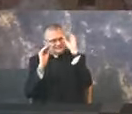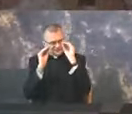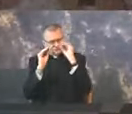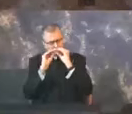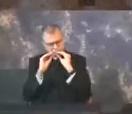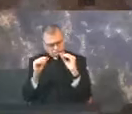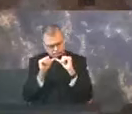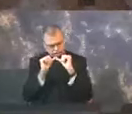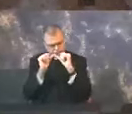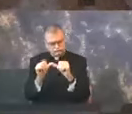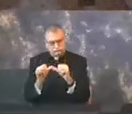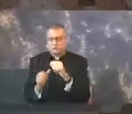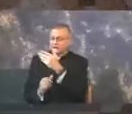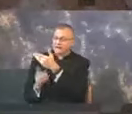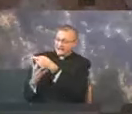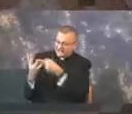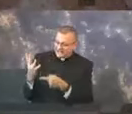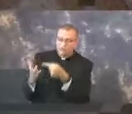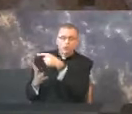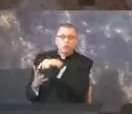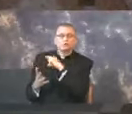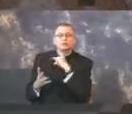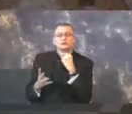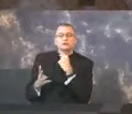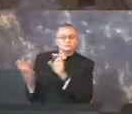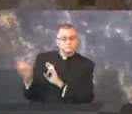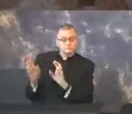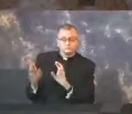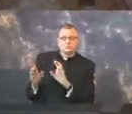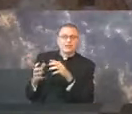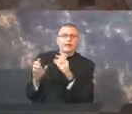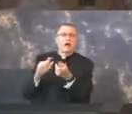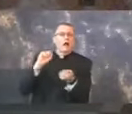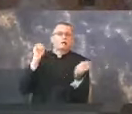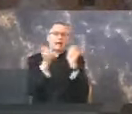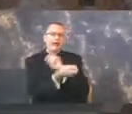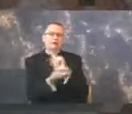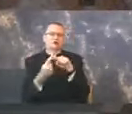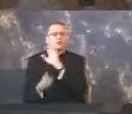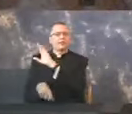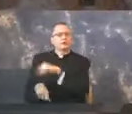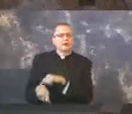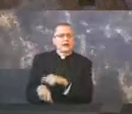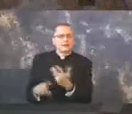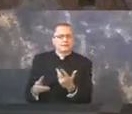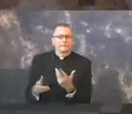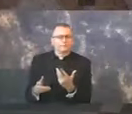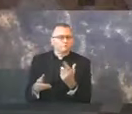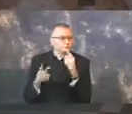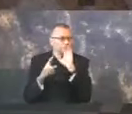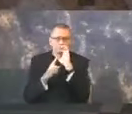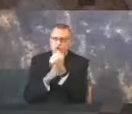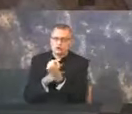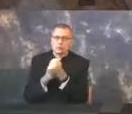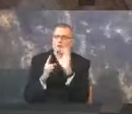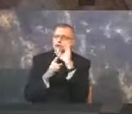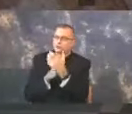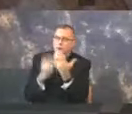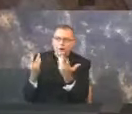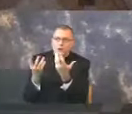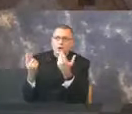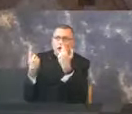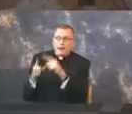still sought the manner that would adapt the truth to the place and time in which he found himself. How to convey faithfully the